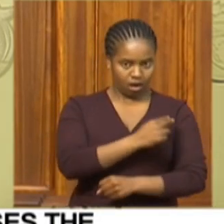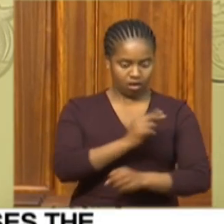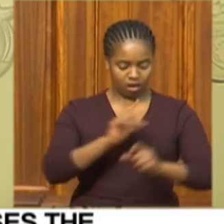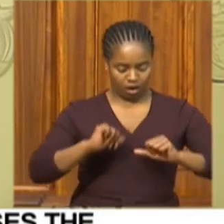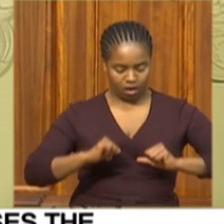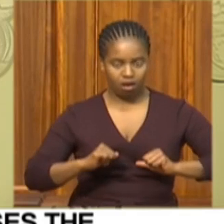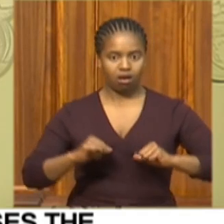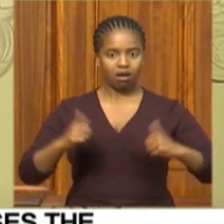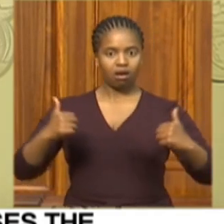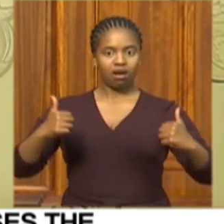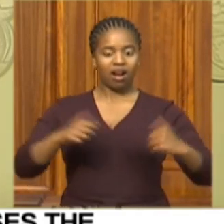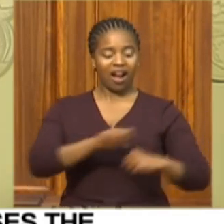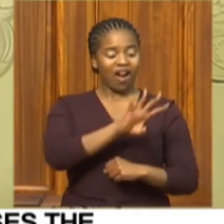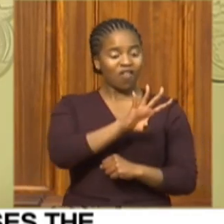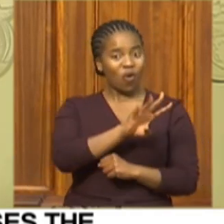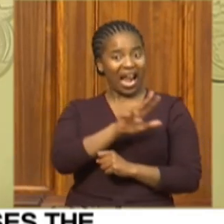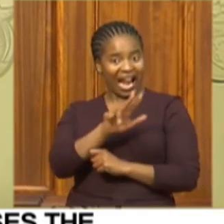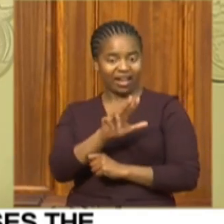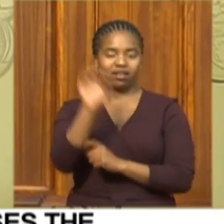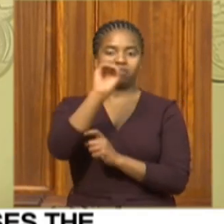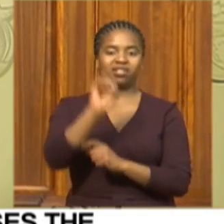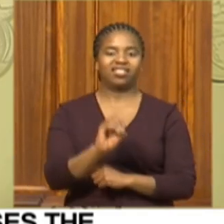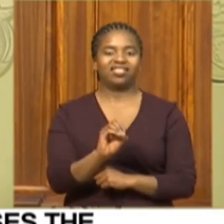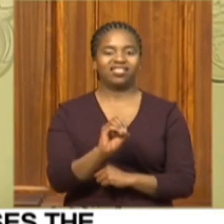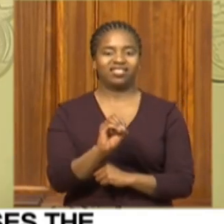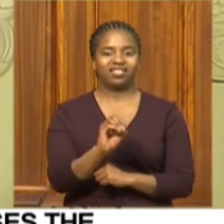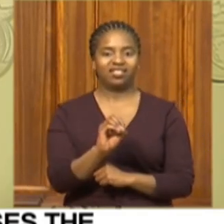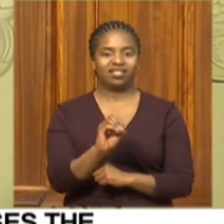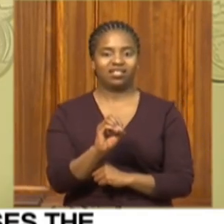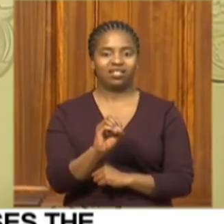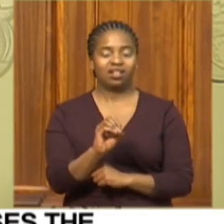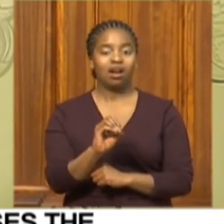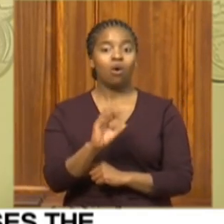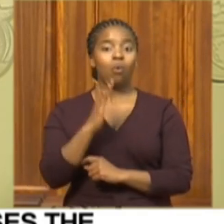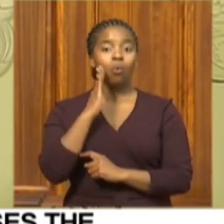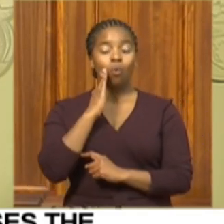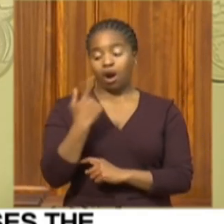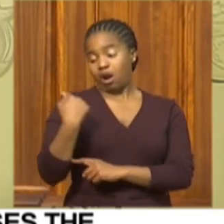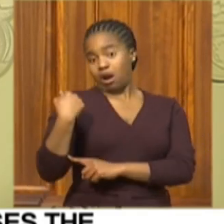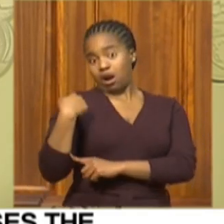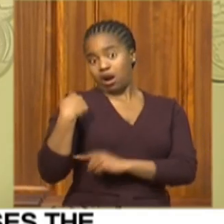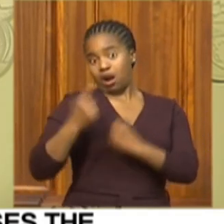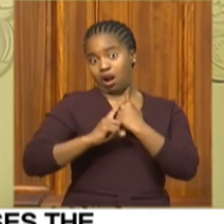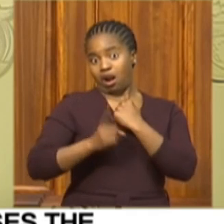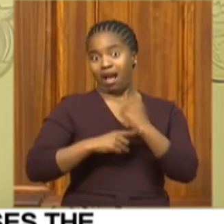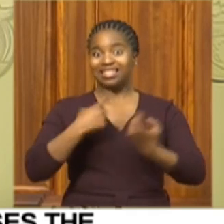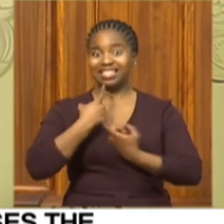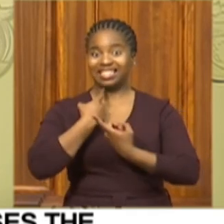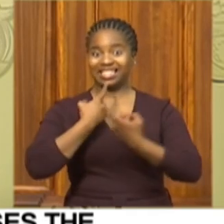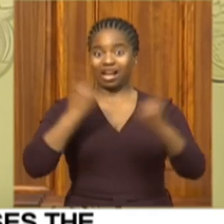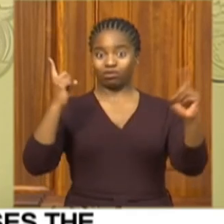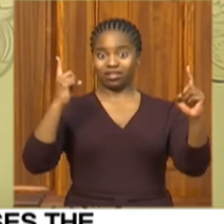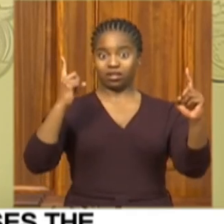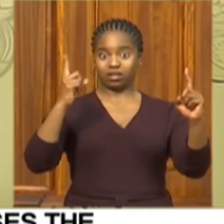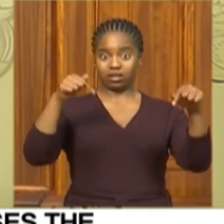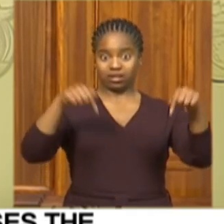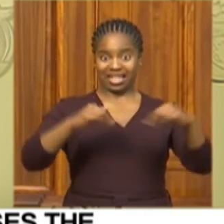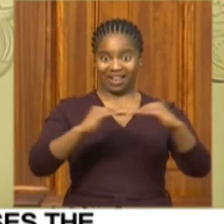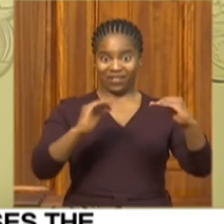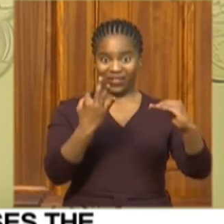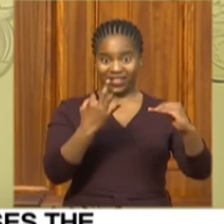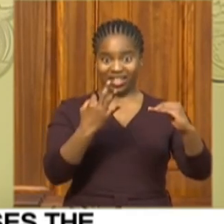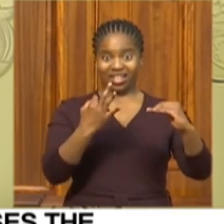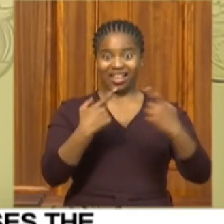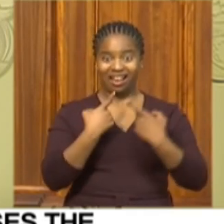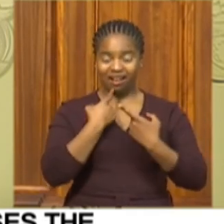from 48% at the time of my last address to the nation and now stands